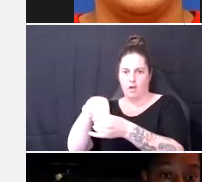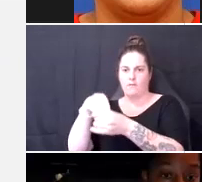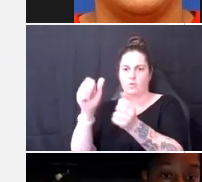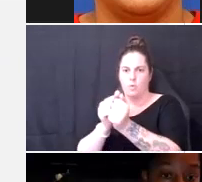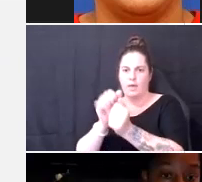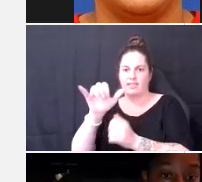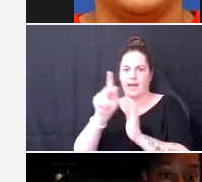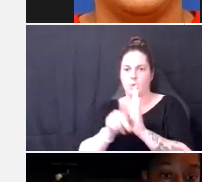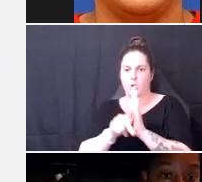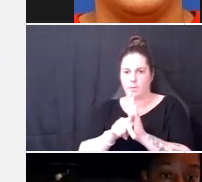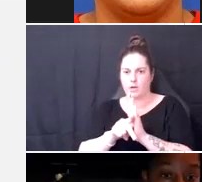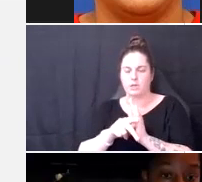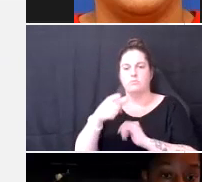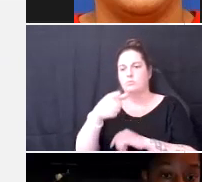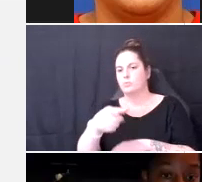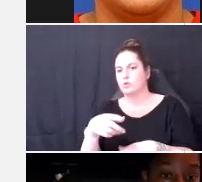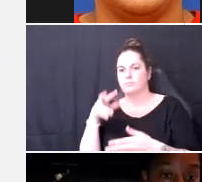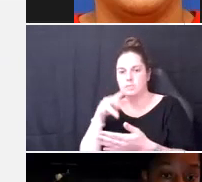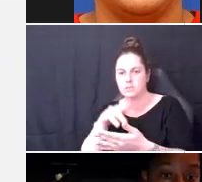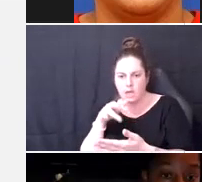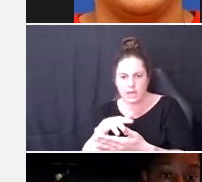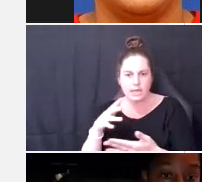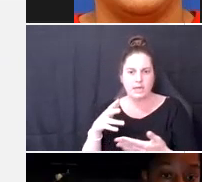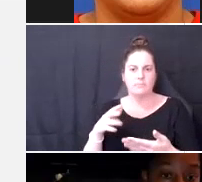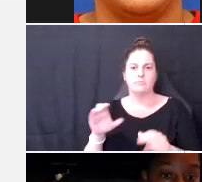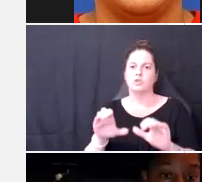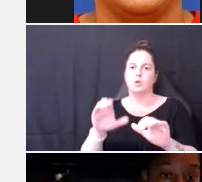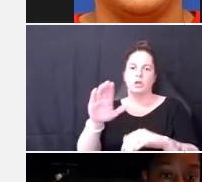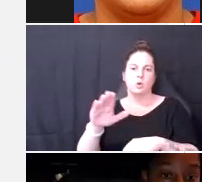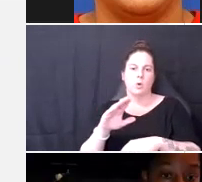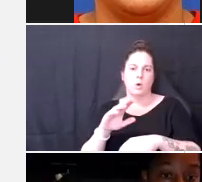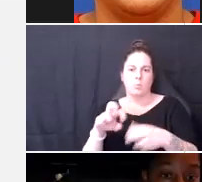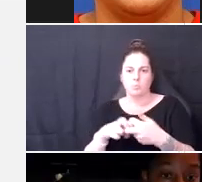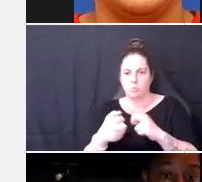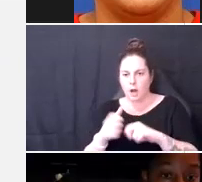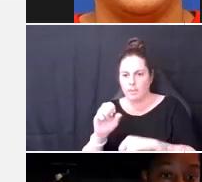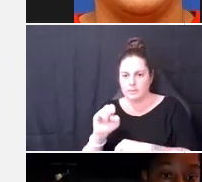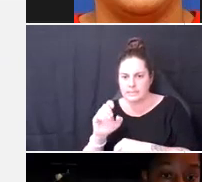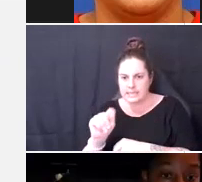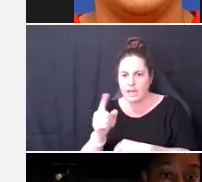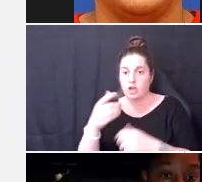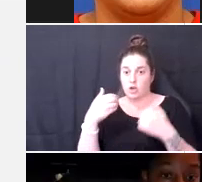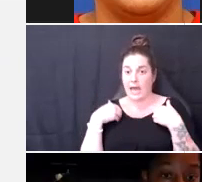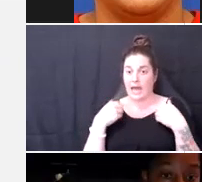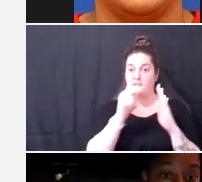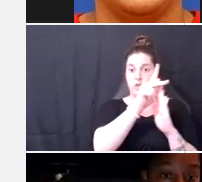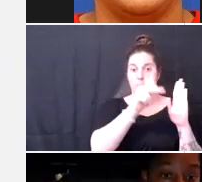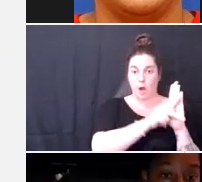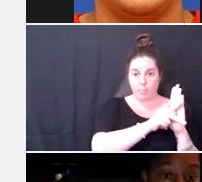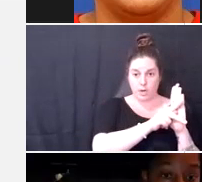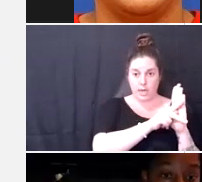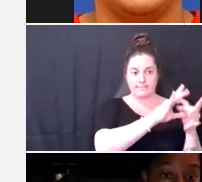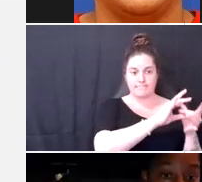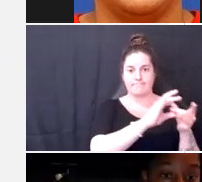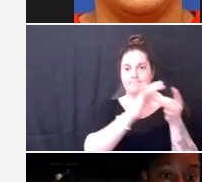you're problem solving or studying, you have the property and its appropriate SI unit right there